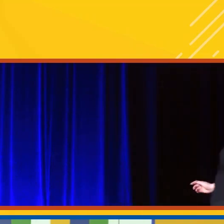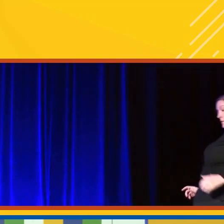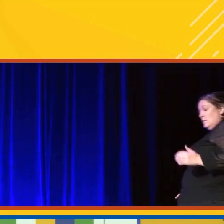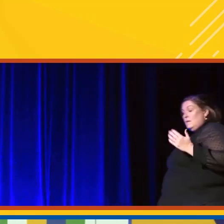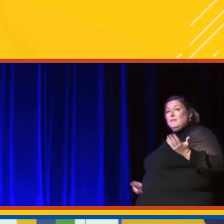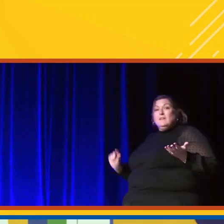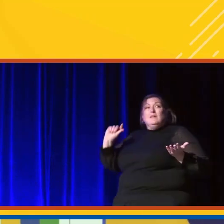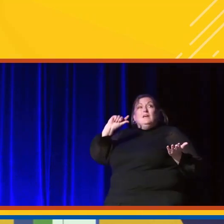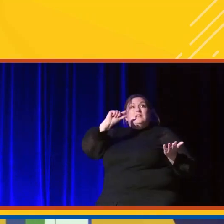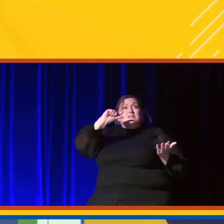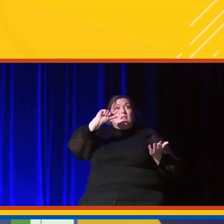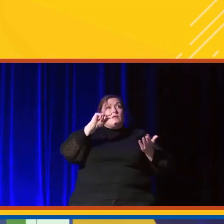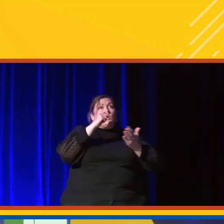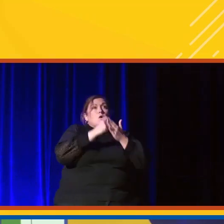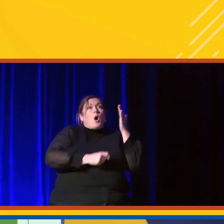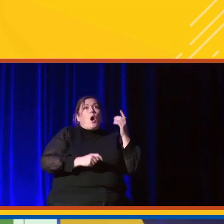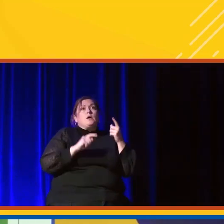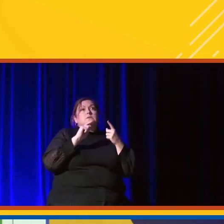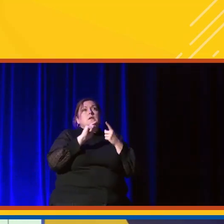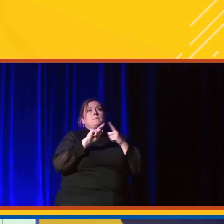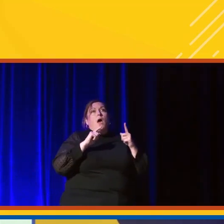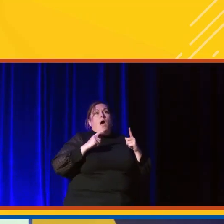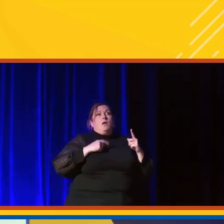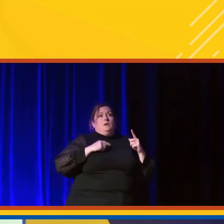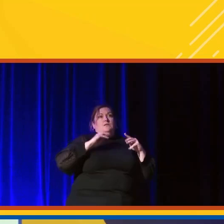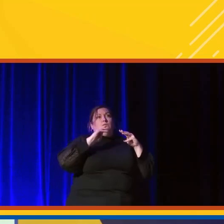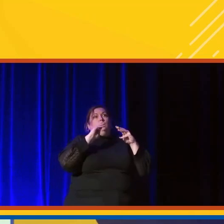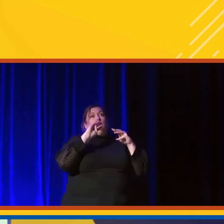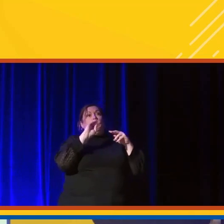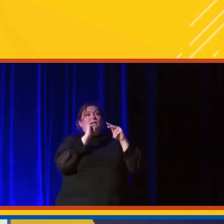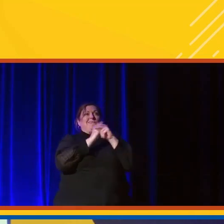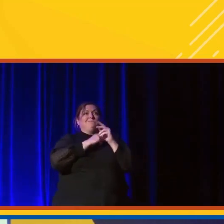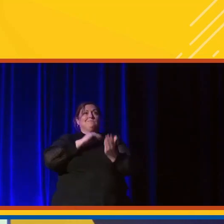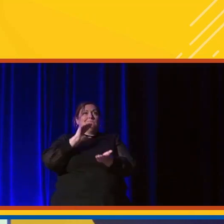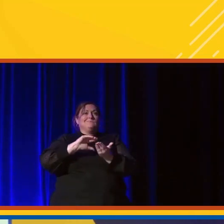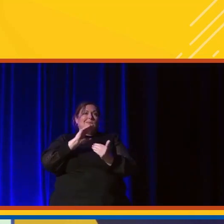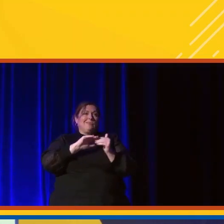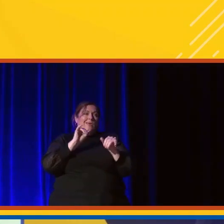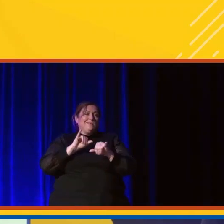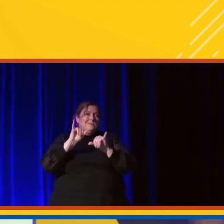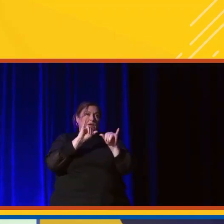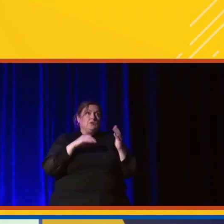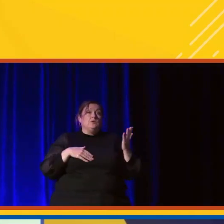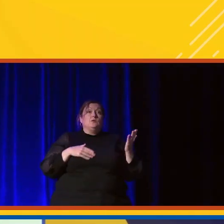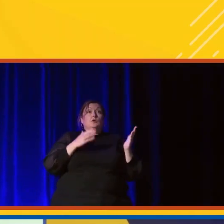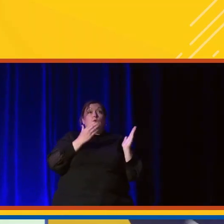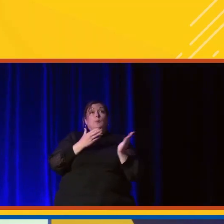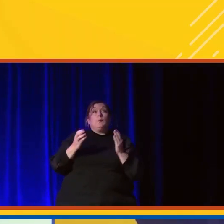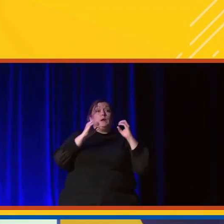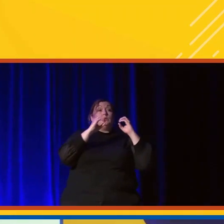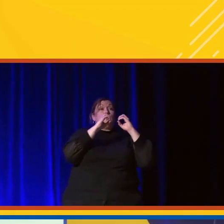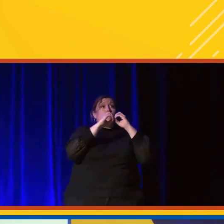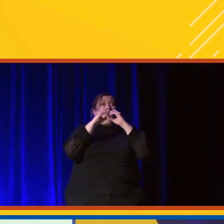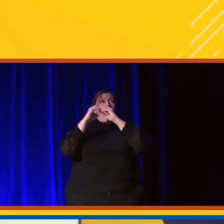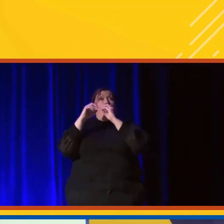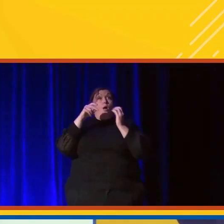magnitude less than the state of the art. That's what we're excited about. You can take this to polymers. So I showed you liquid crystals. You can take